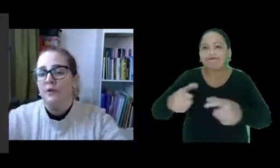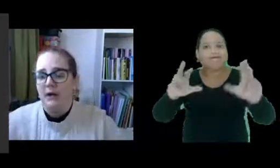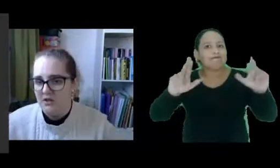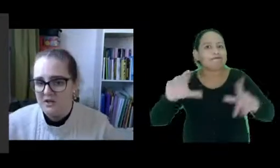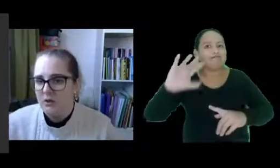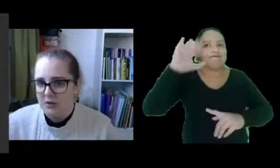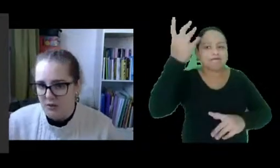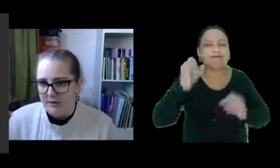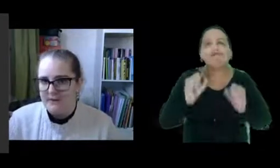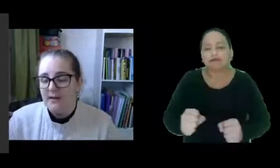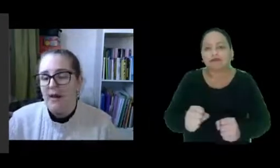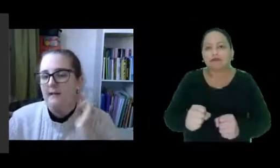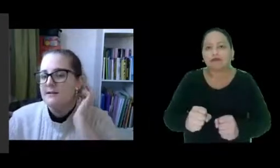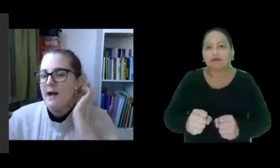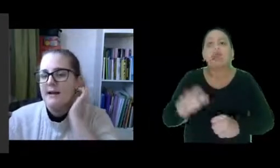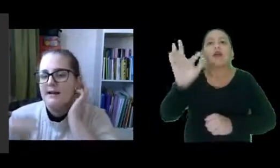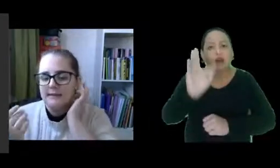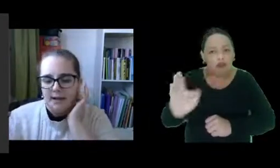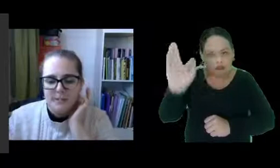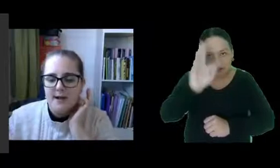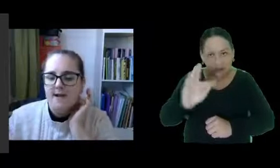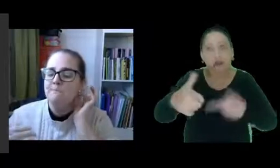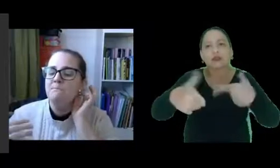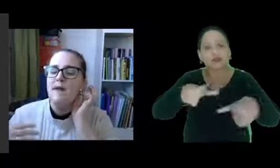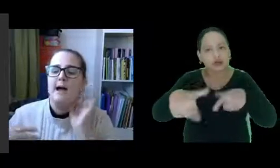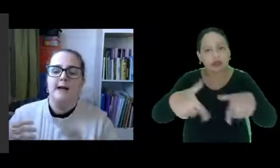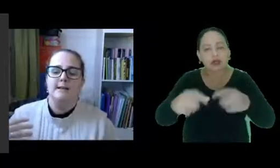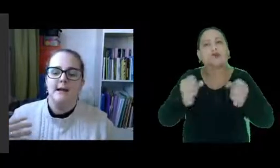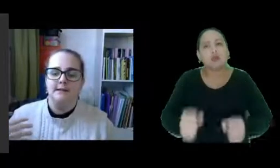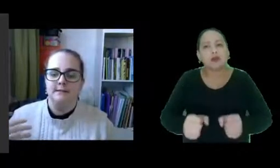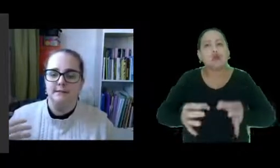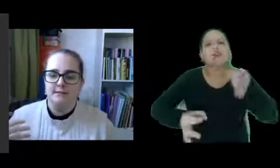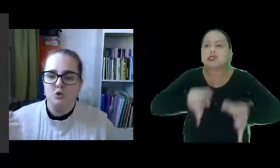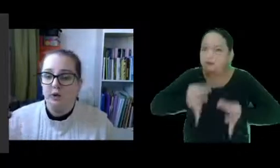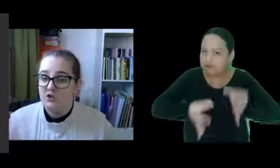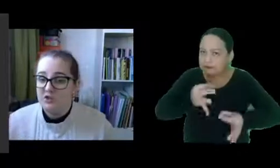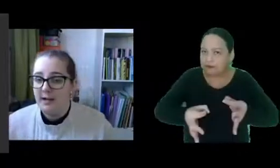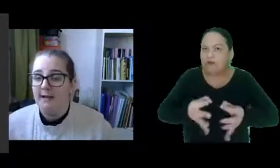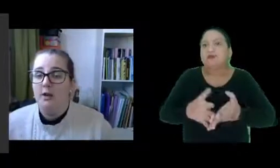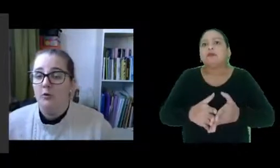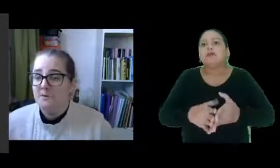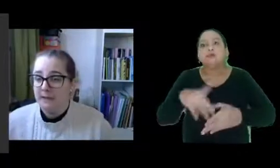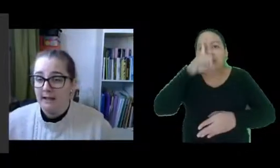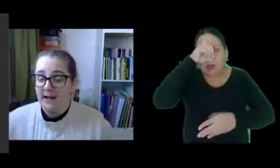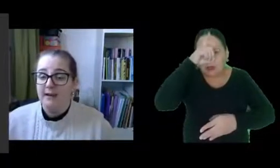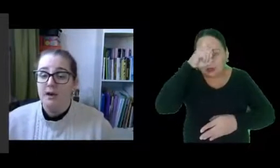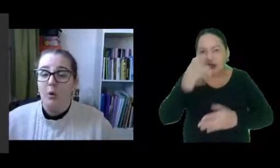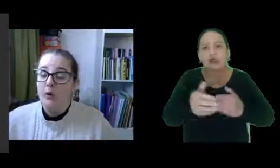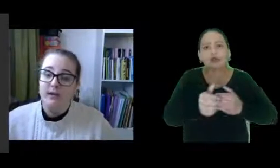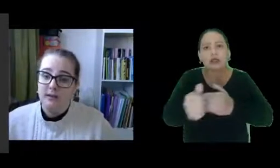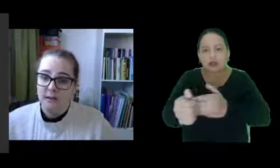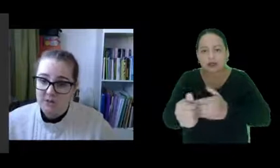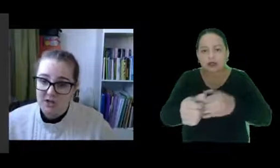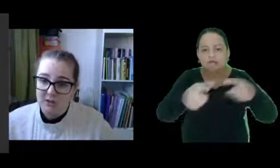different places and fields, from academics to hospitals and so on. The interpreter guide acts in